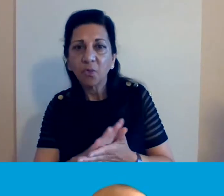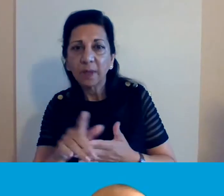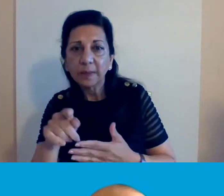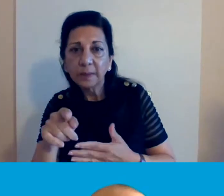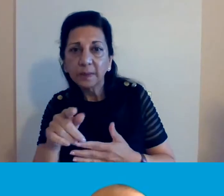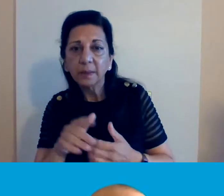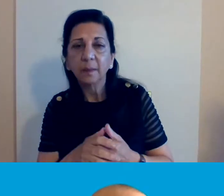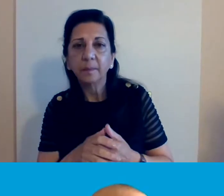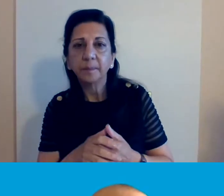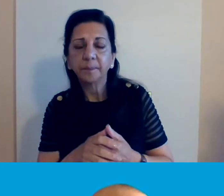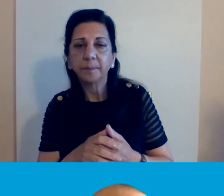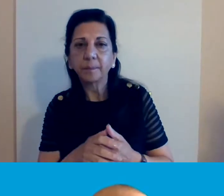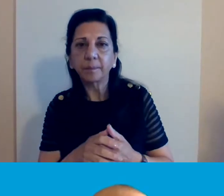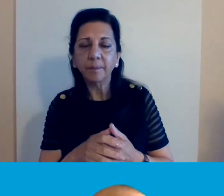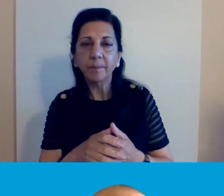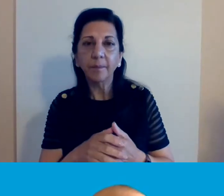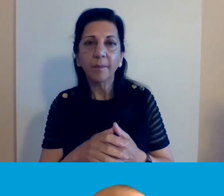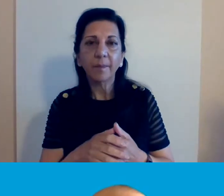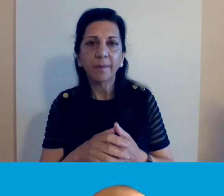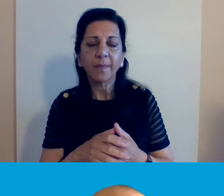you? Yeah,